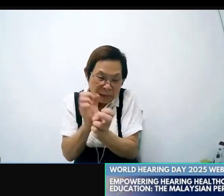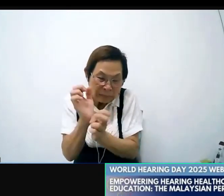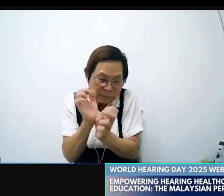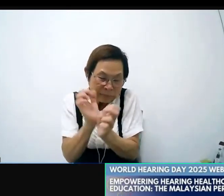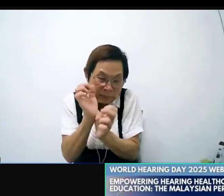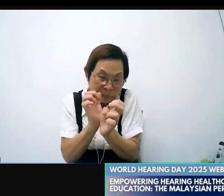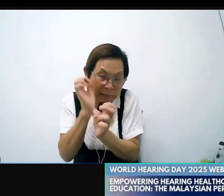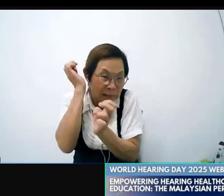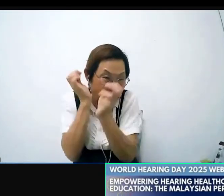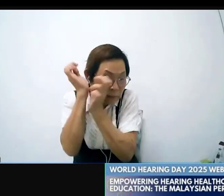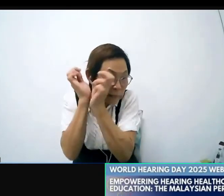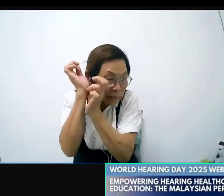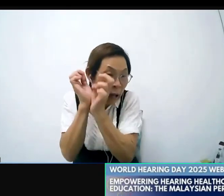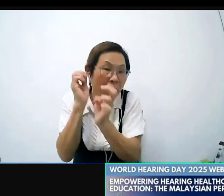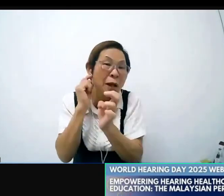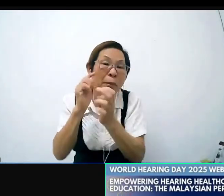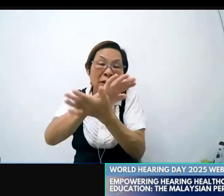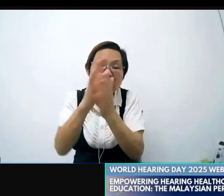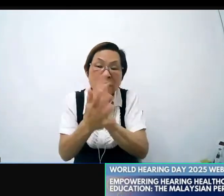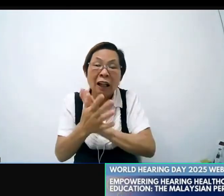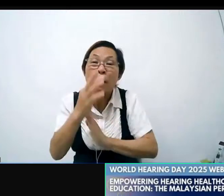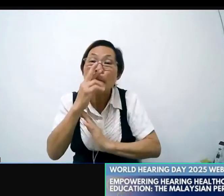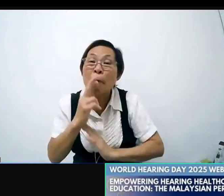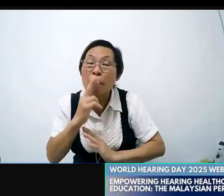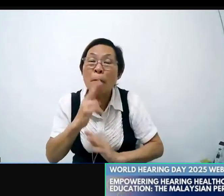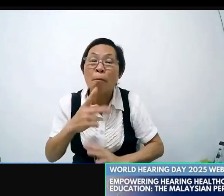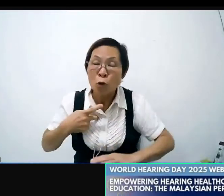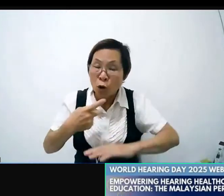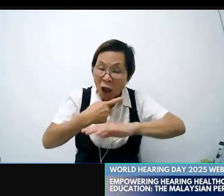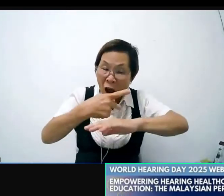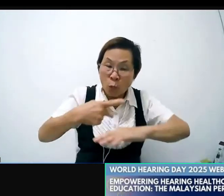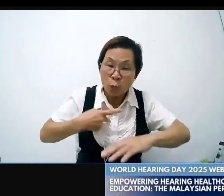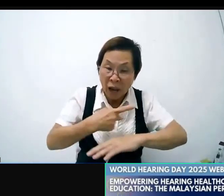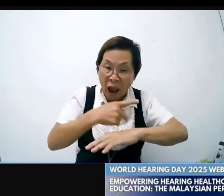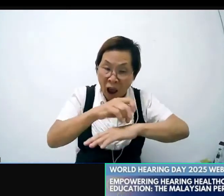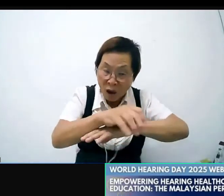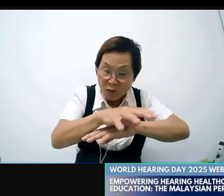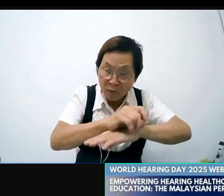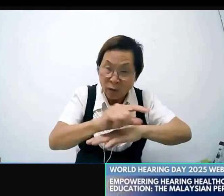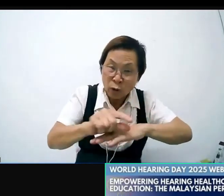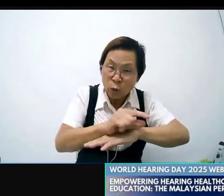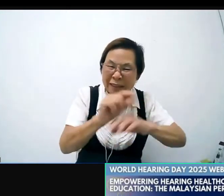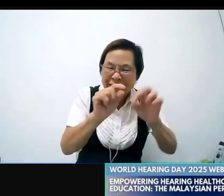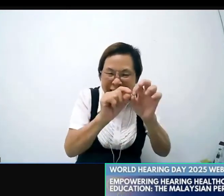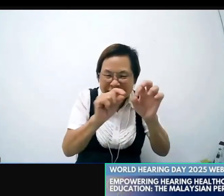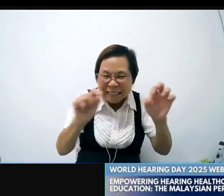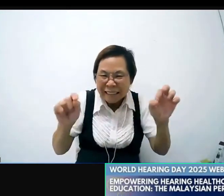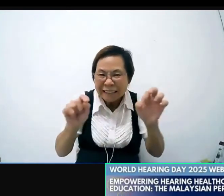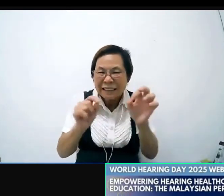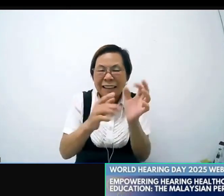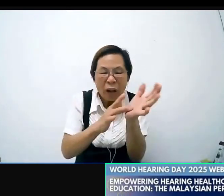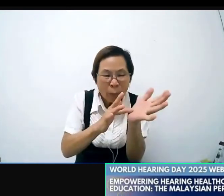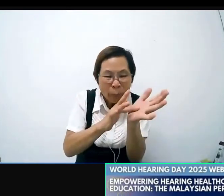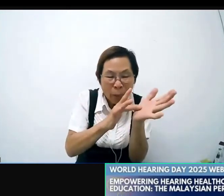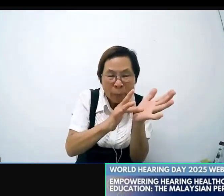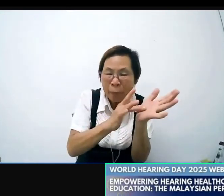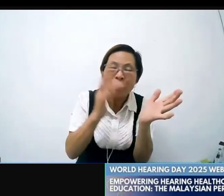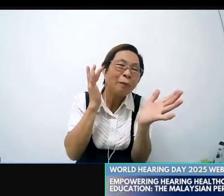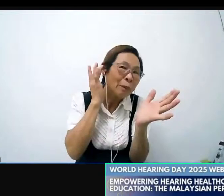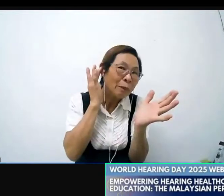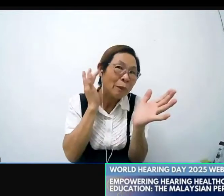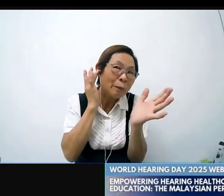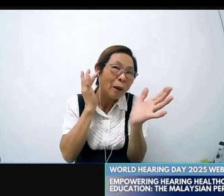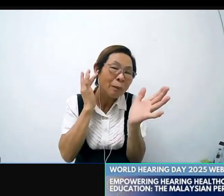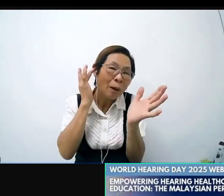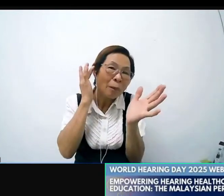So what we advise parents is we teach parents to apply a thin layer of Vaseline around the ear mold